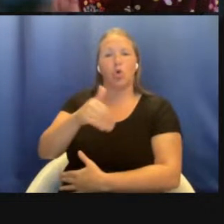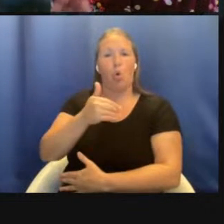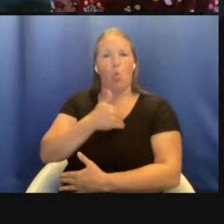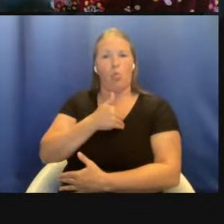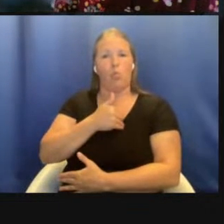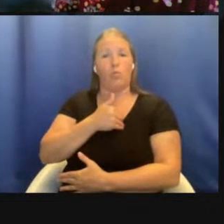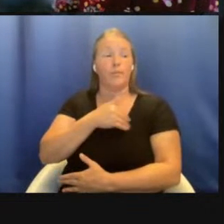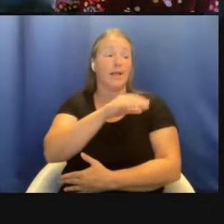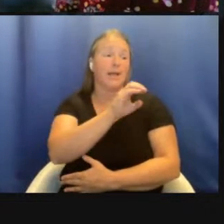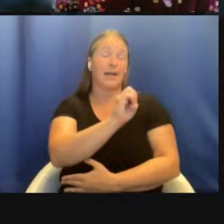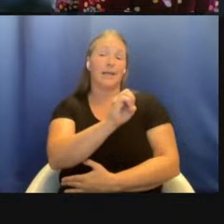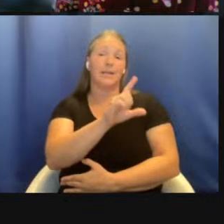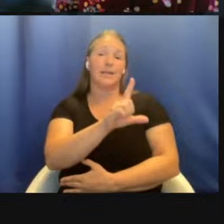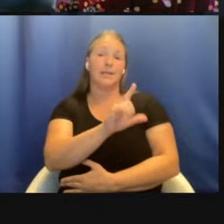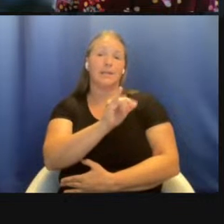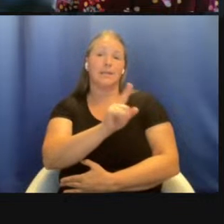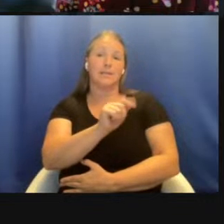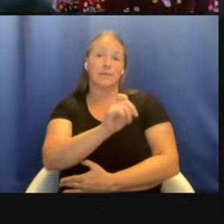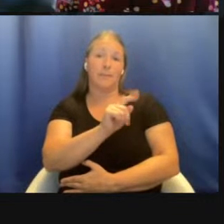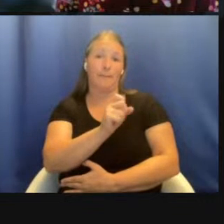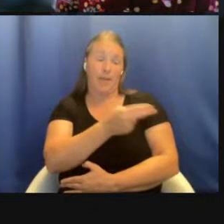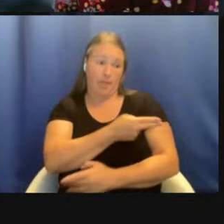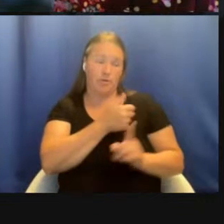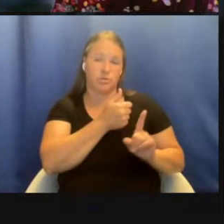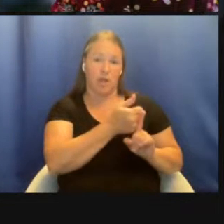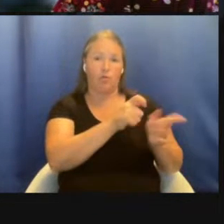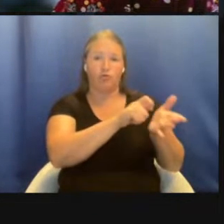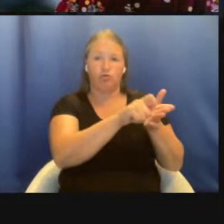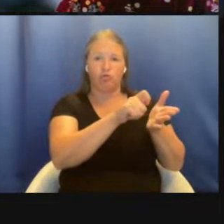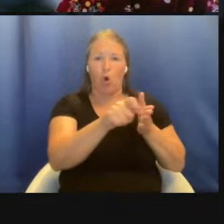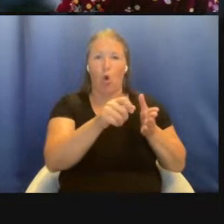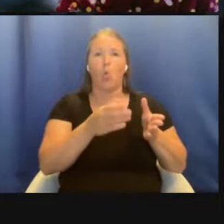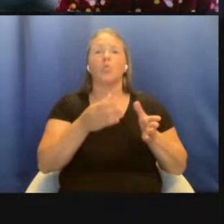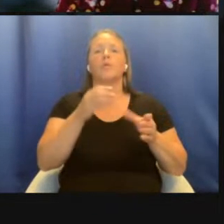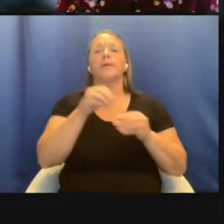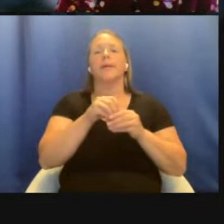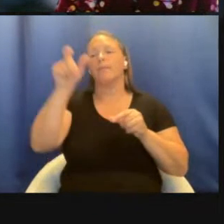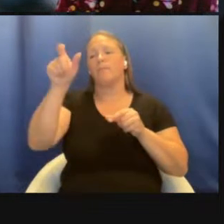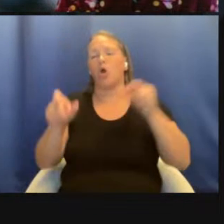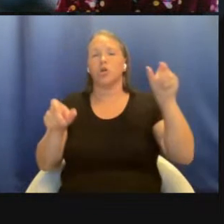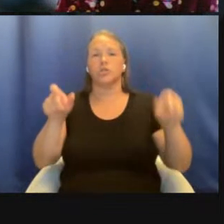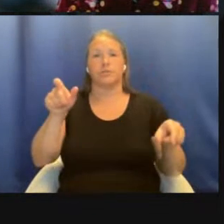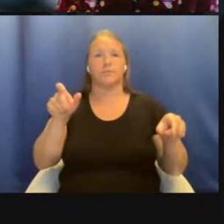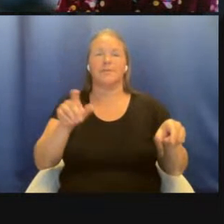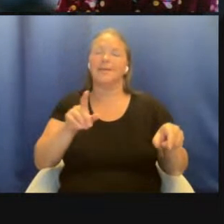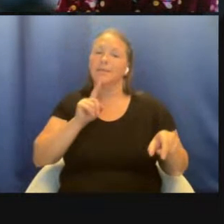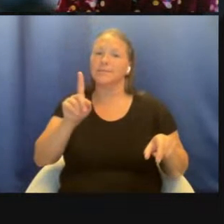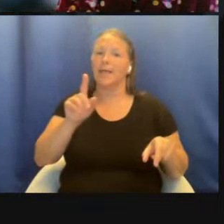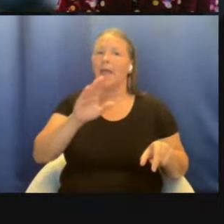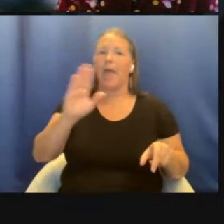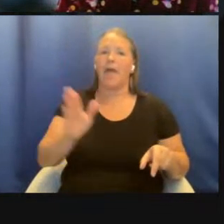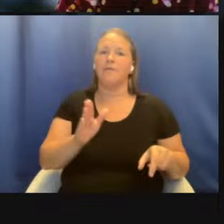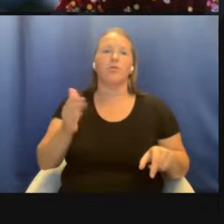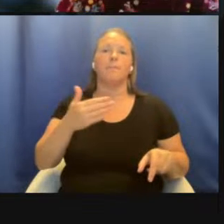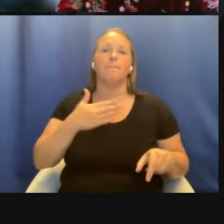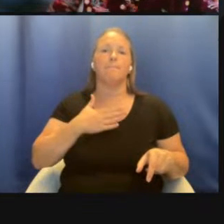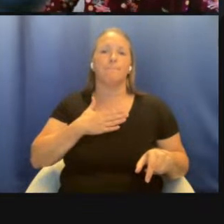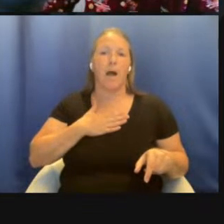in the margins, "It ever was mine, EP." So her library is full of